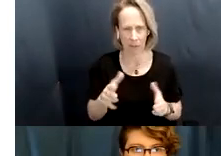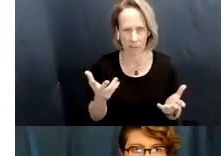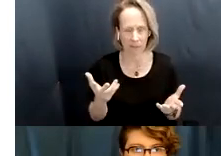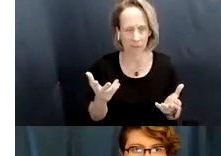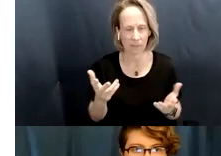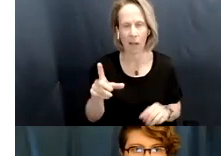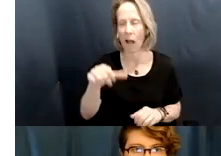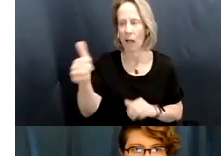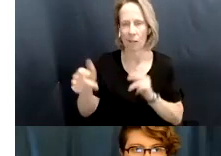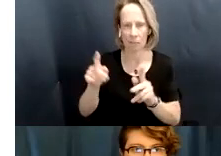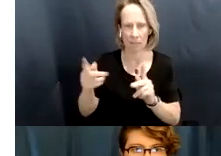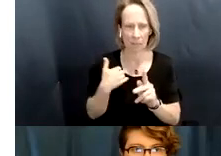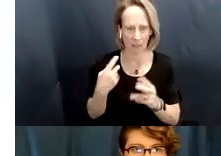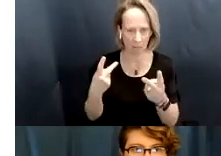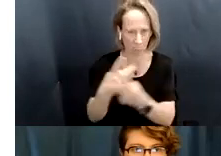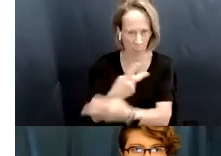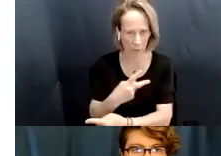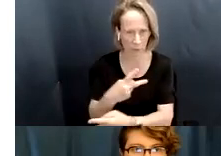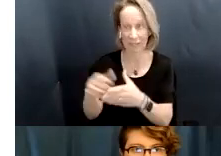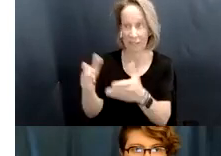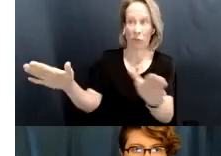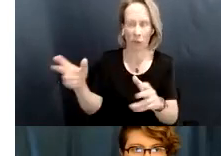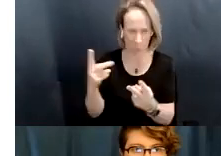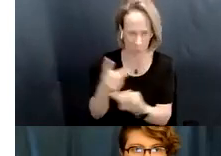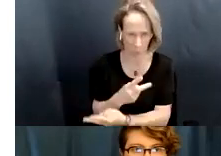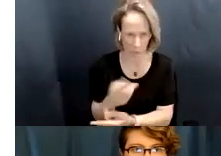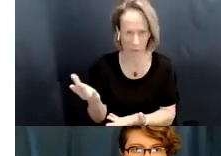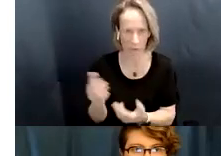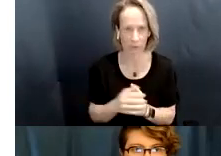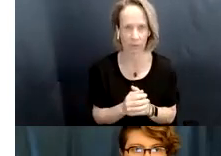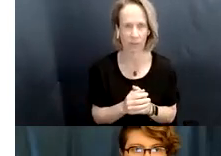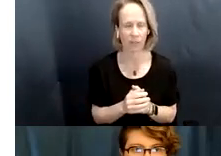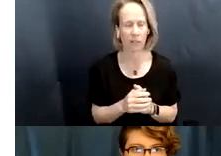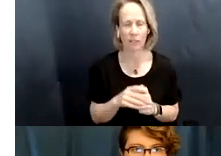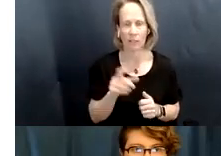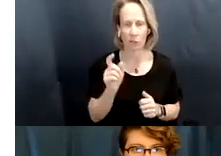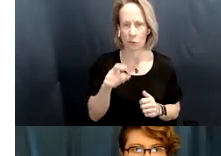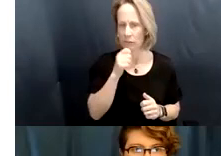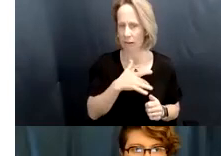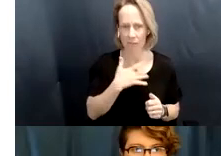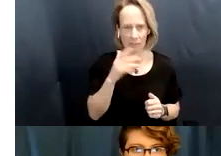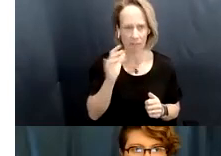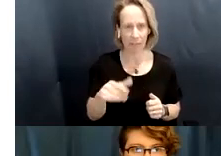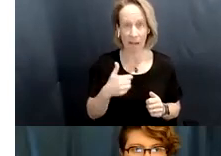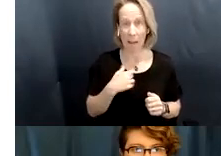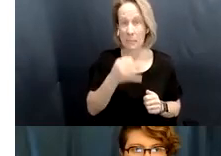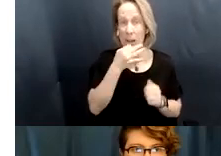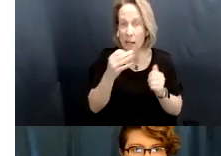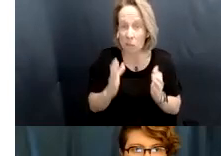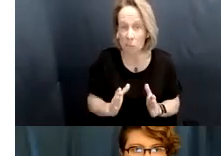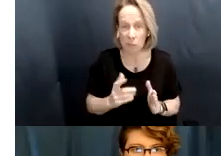worse. In general, they just have it worse. I shouldn't feel this way. I'm the expert. I'm the